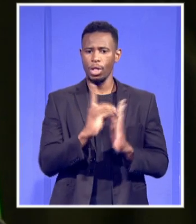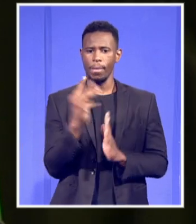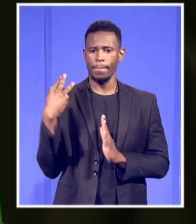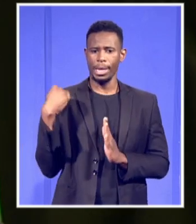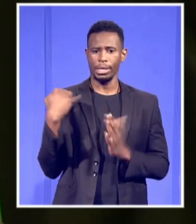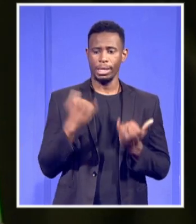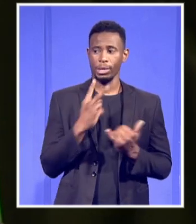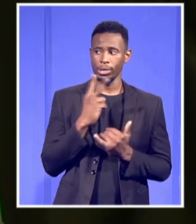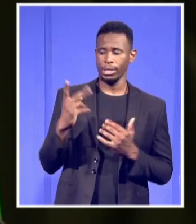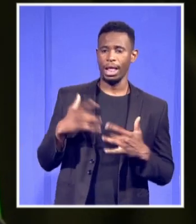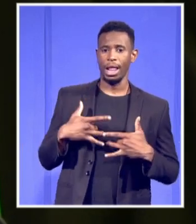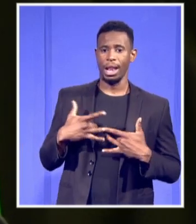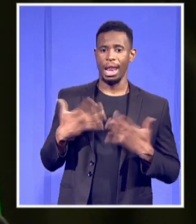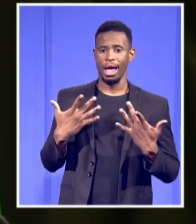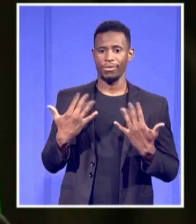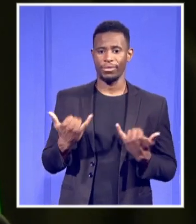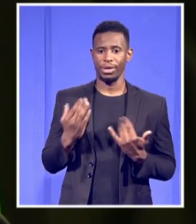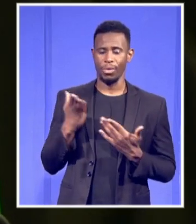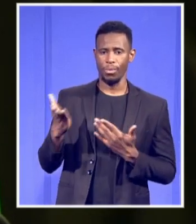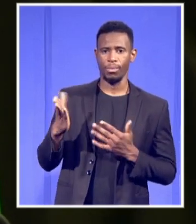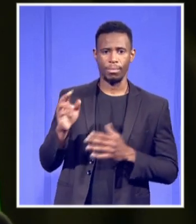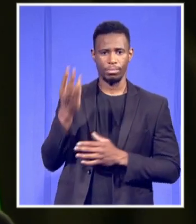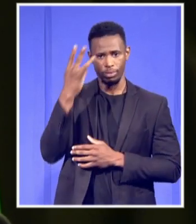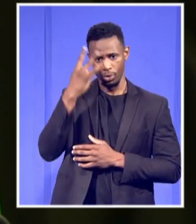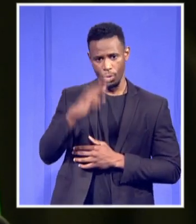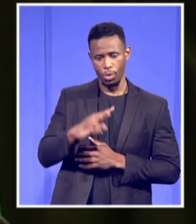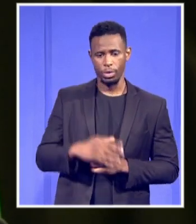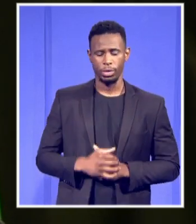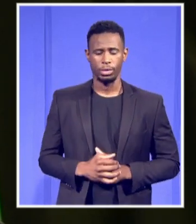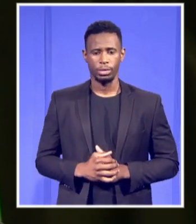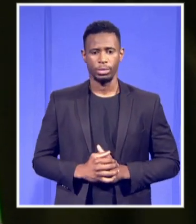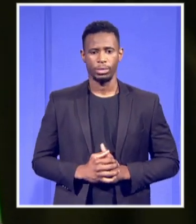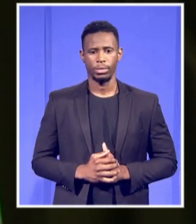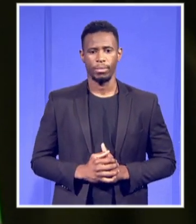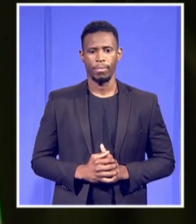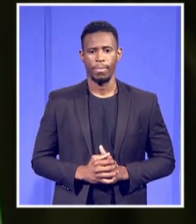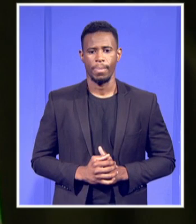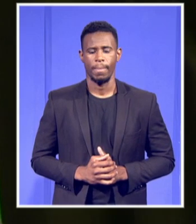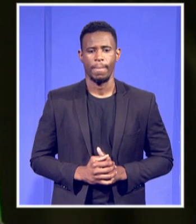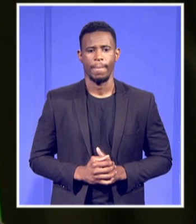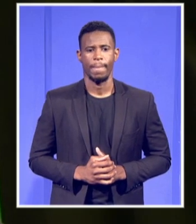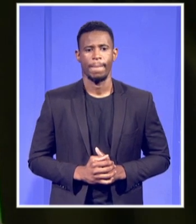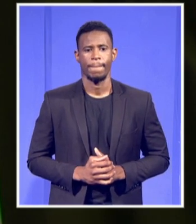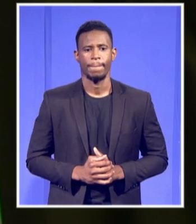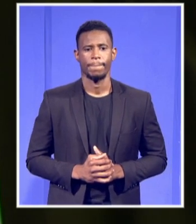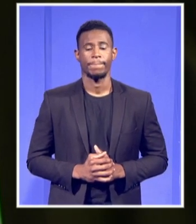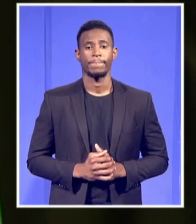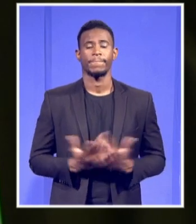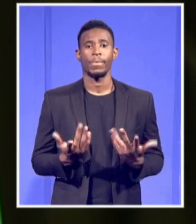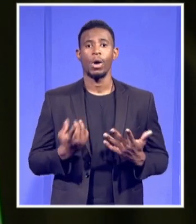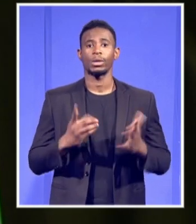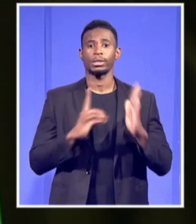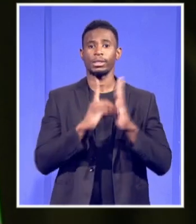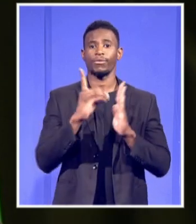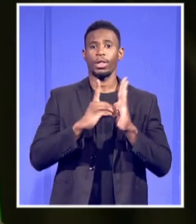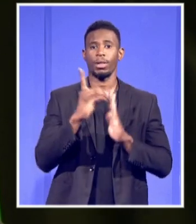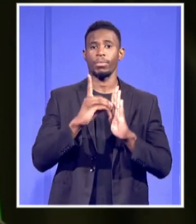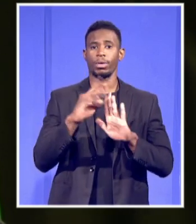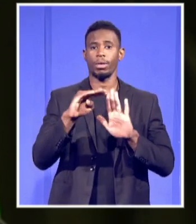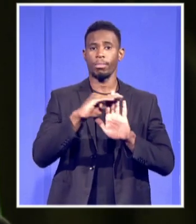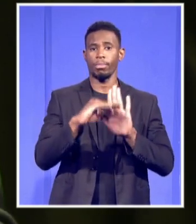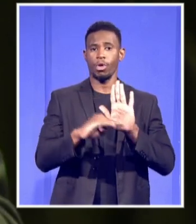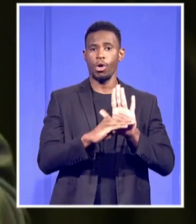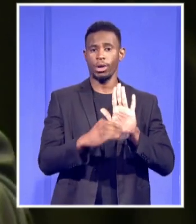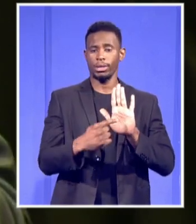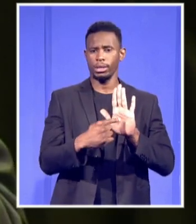the podium now in Pretoria. Let's go there. Developed a program, a pilot program